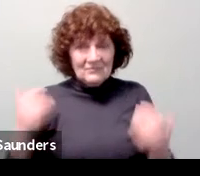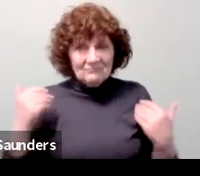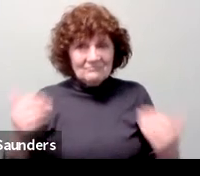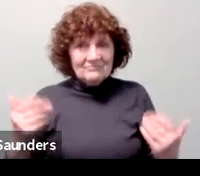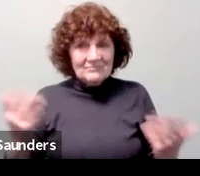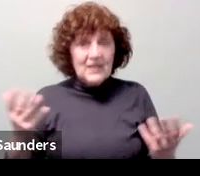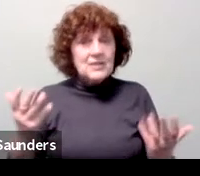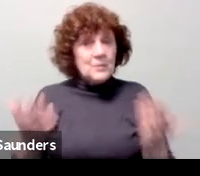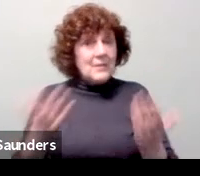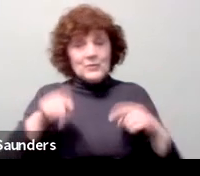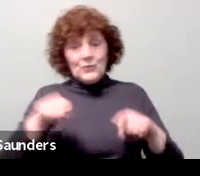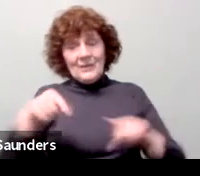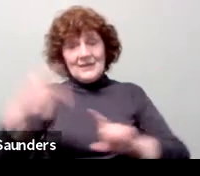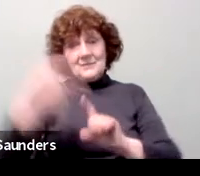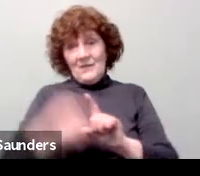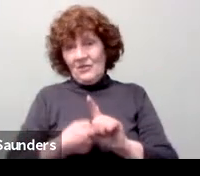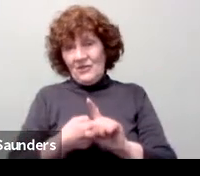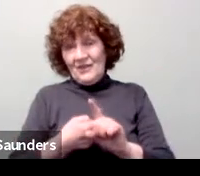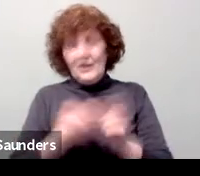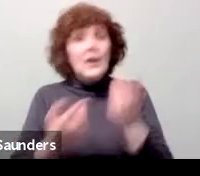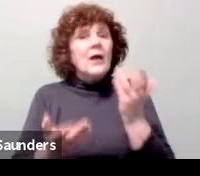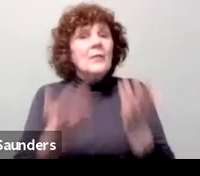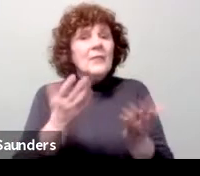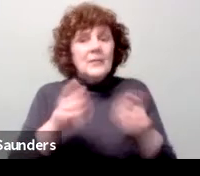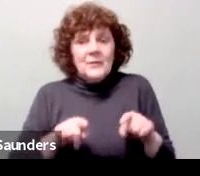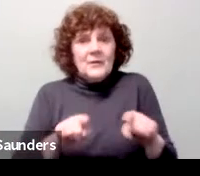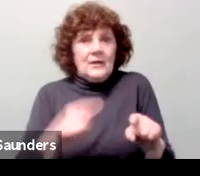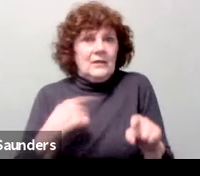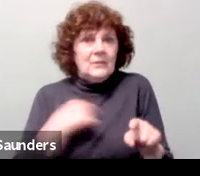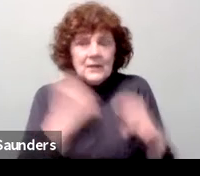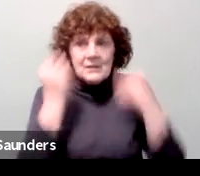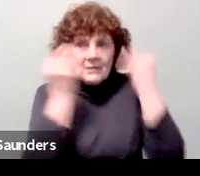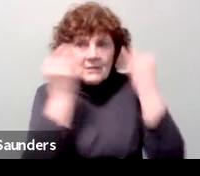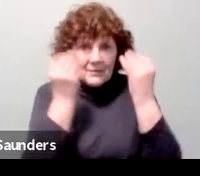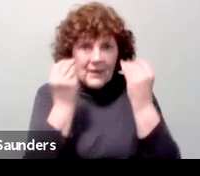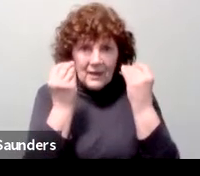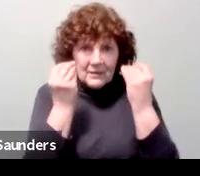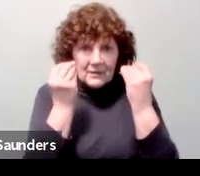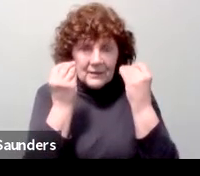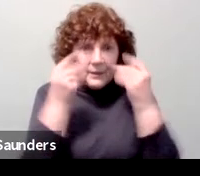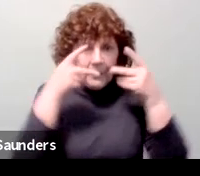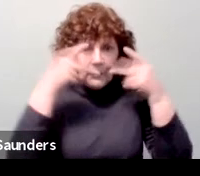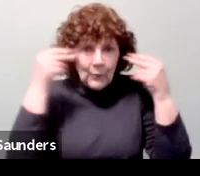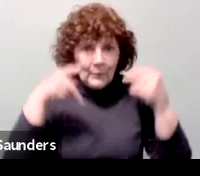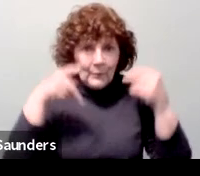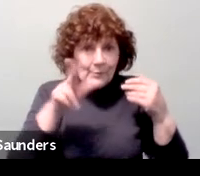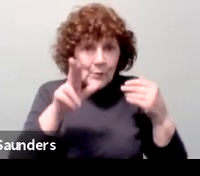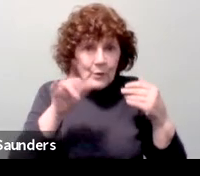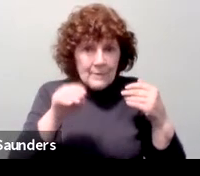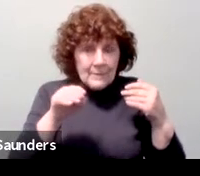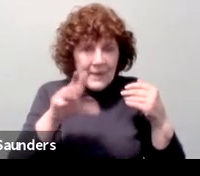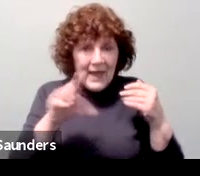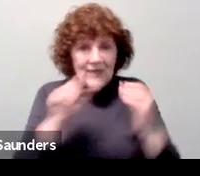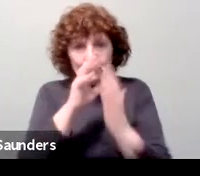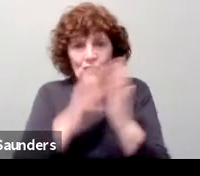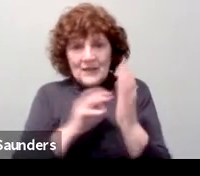month, perhaps as we contemplate Purim and tractate